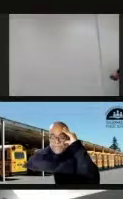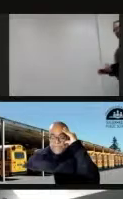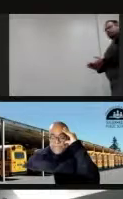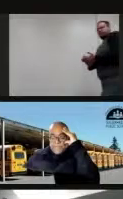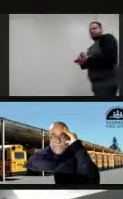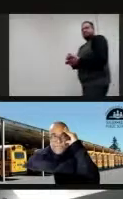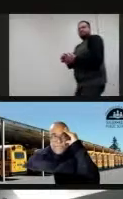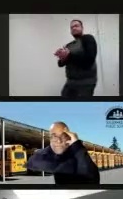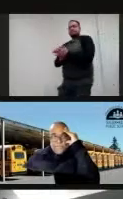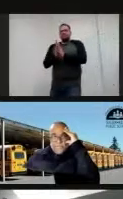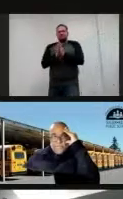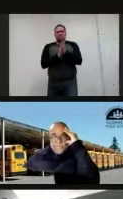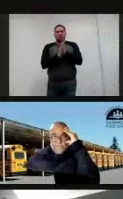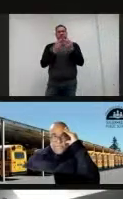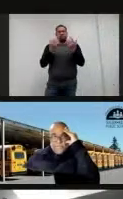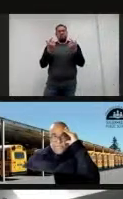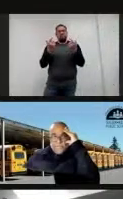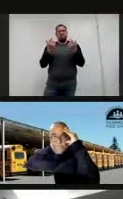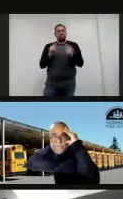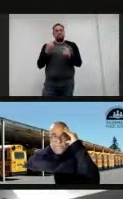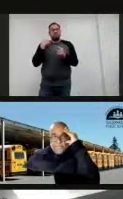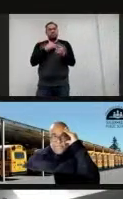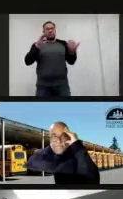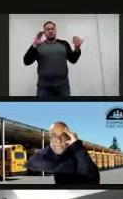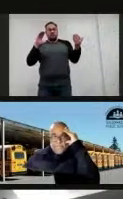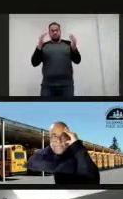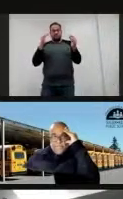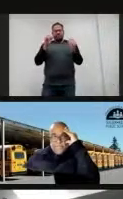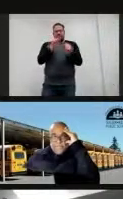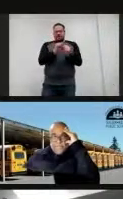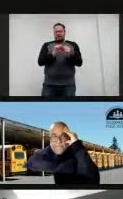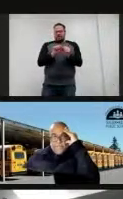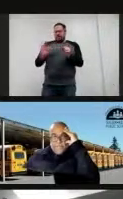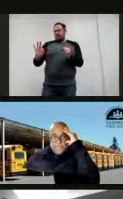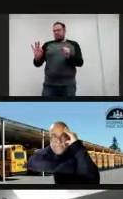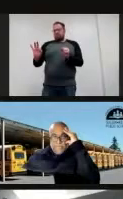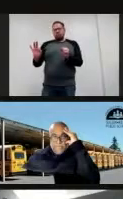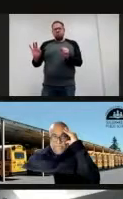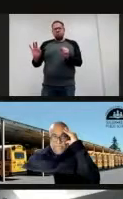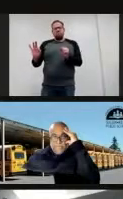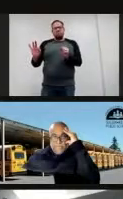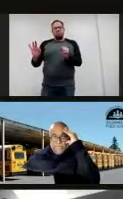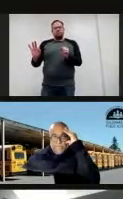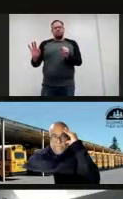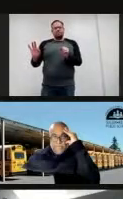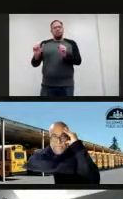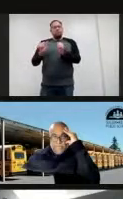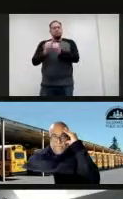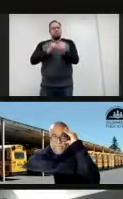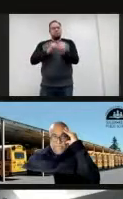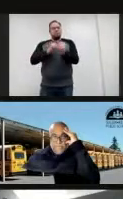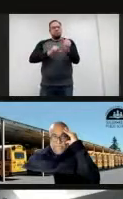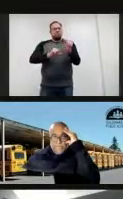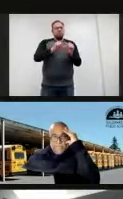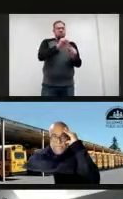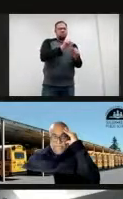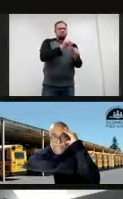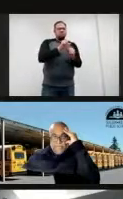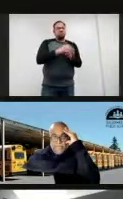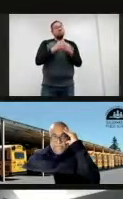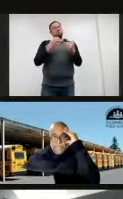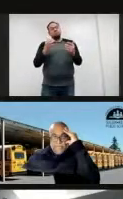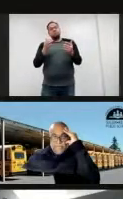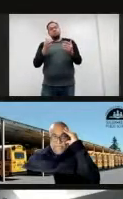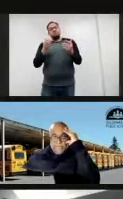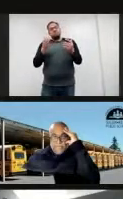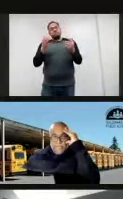Okay, so when we compare those nine districts against each other, and this part you probably all know, but I'll just say